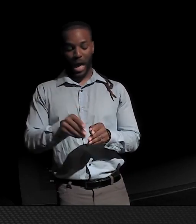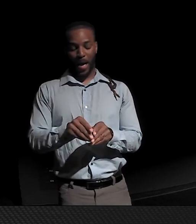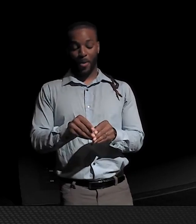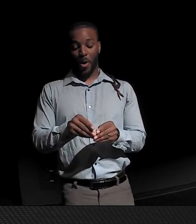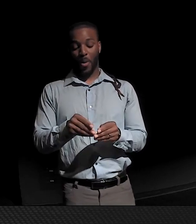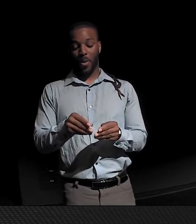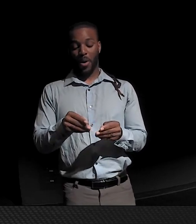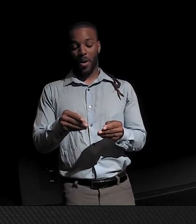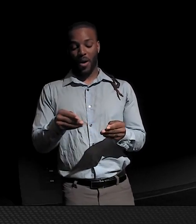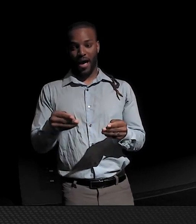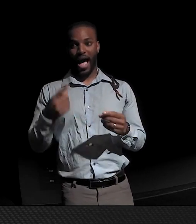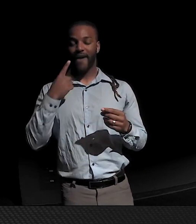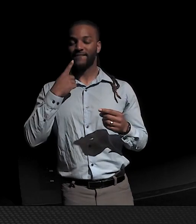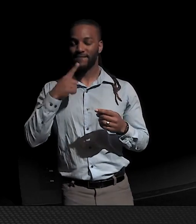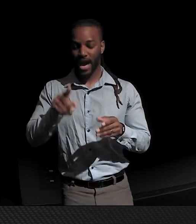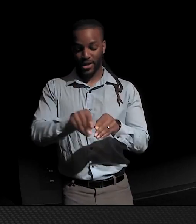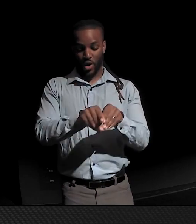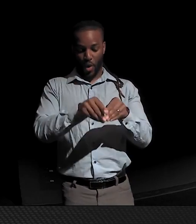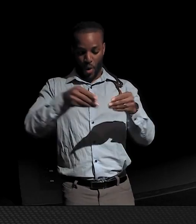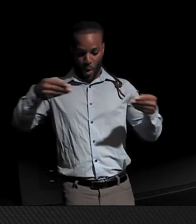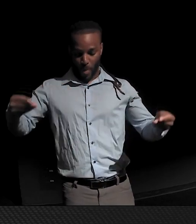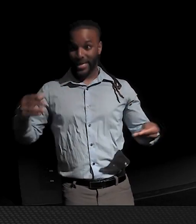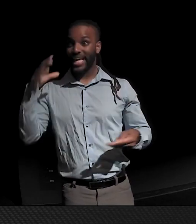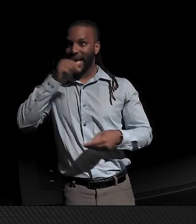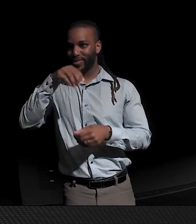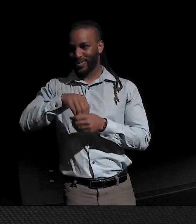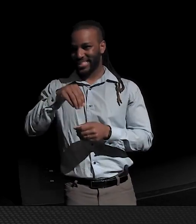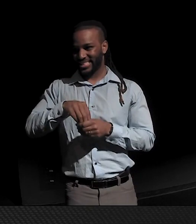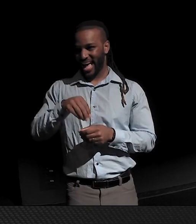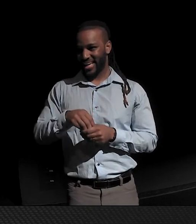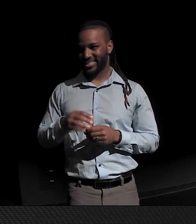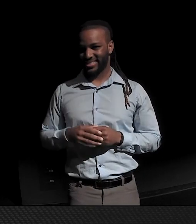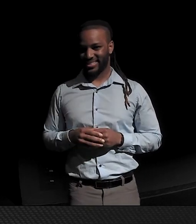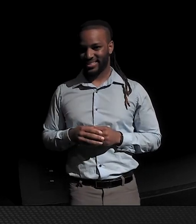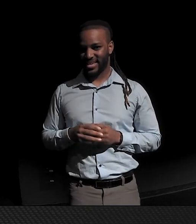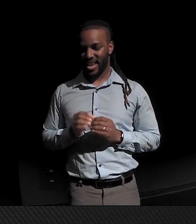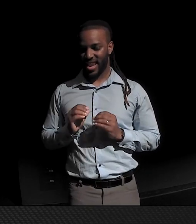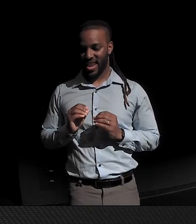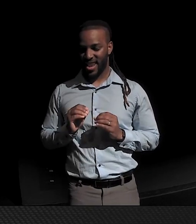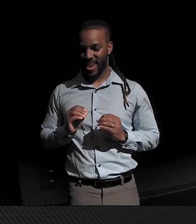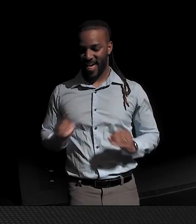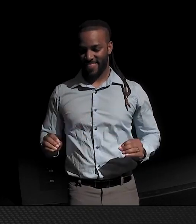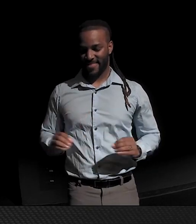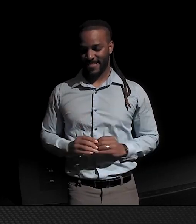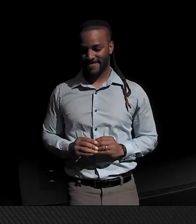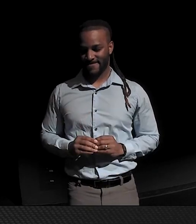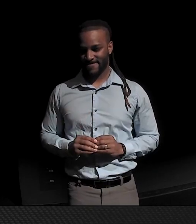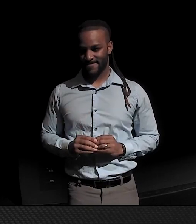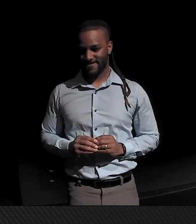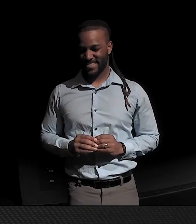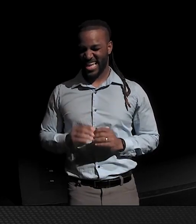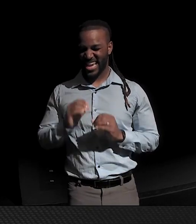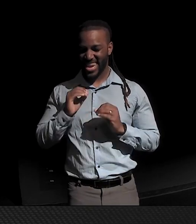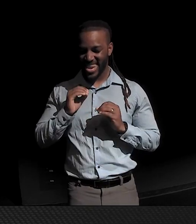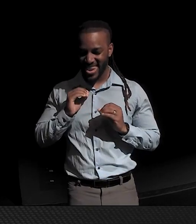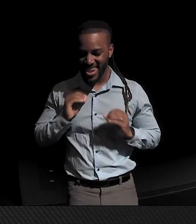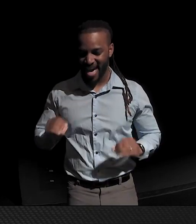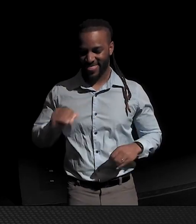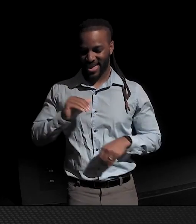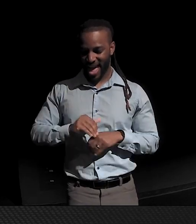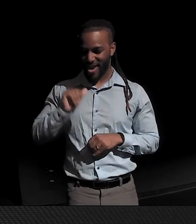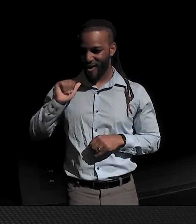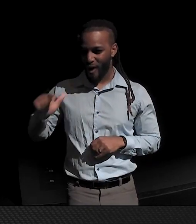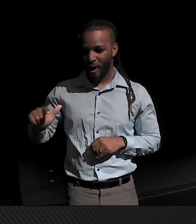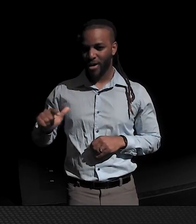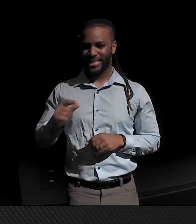it, opening it, and I finally open it all the way, and guess what was inside? Nothing. Nothing at all.